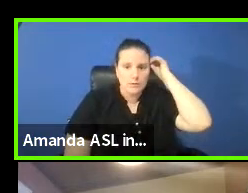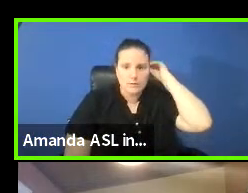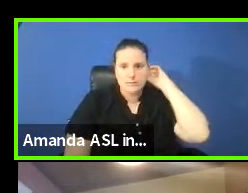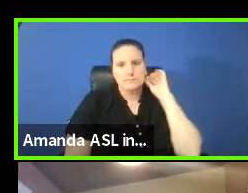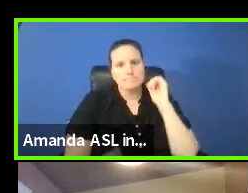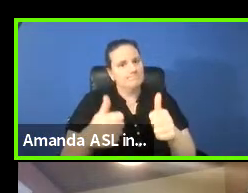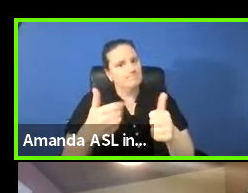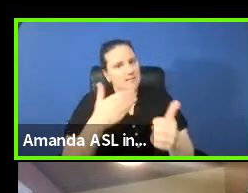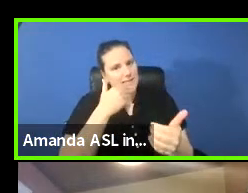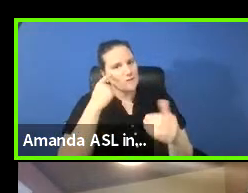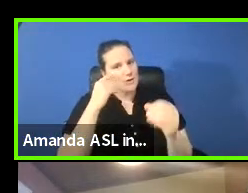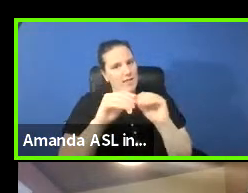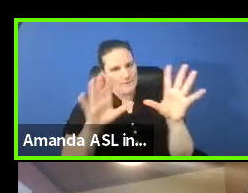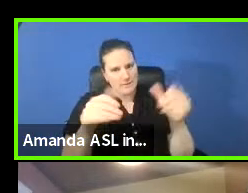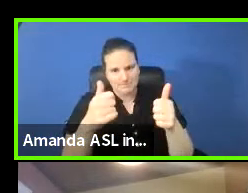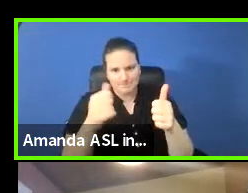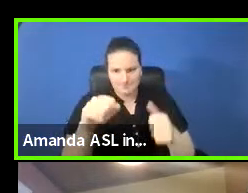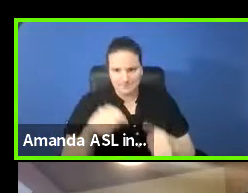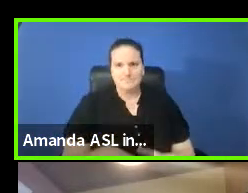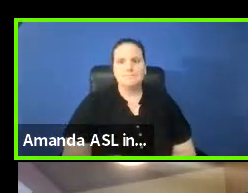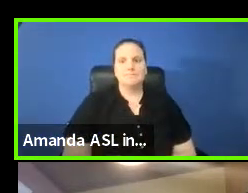Excellent. Thank you for the clarification.